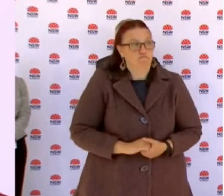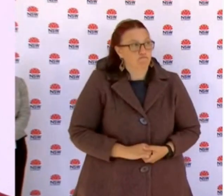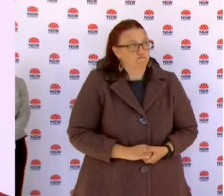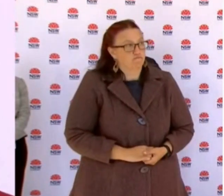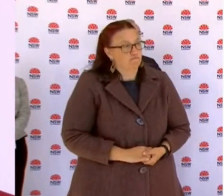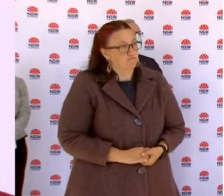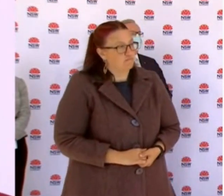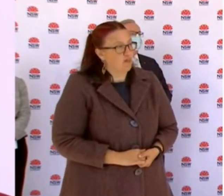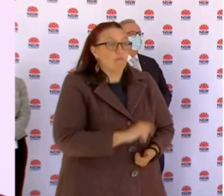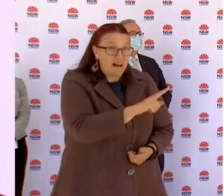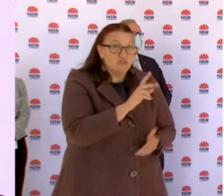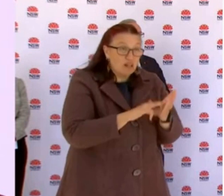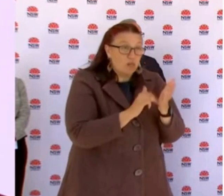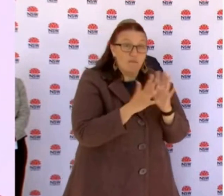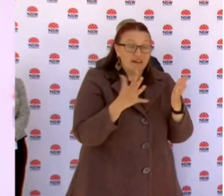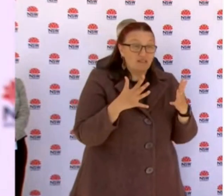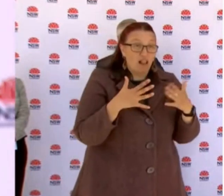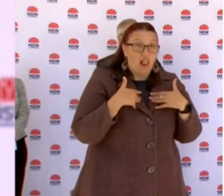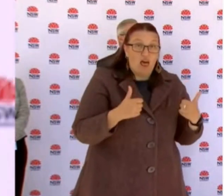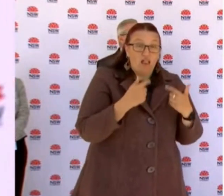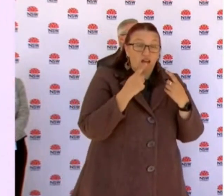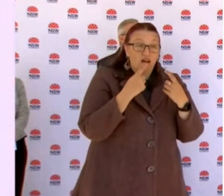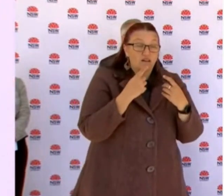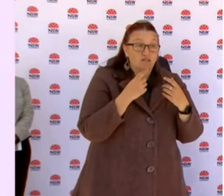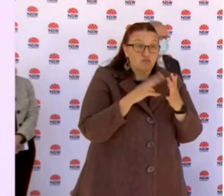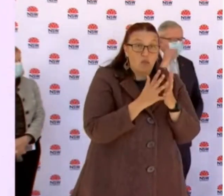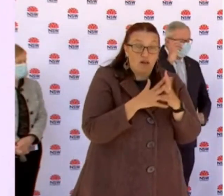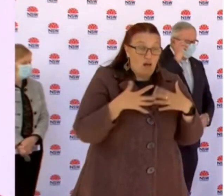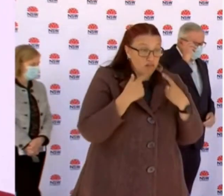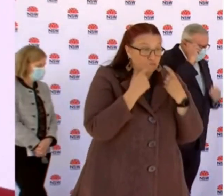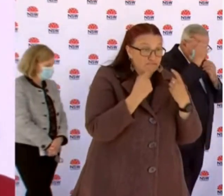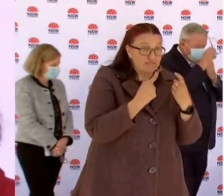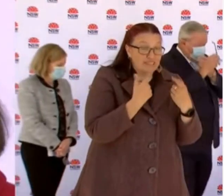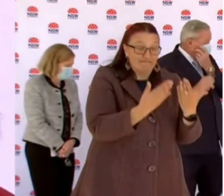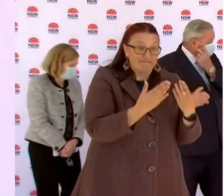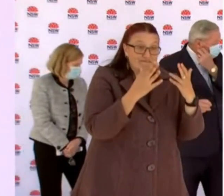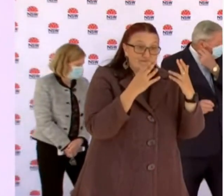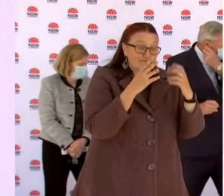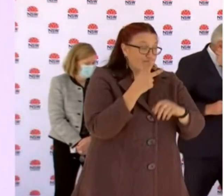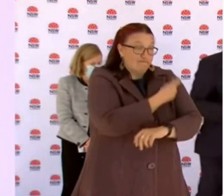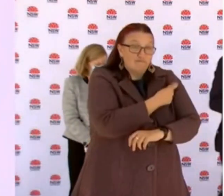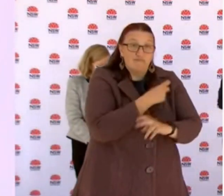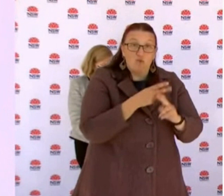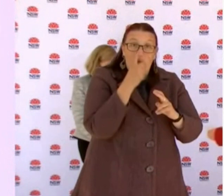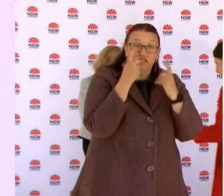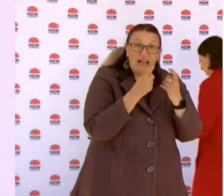Business groups. Yes, we have. We have been. How many has New South Wales vaccinated? Minister for Health will have that